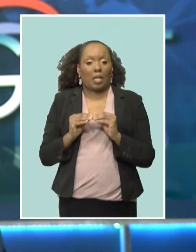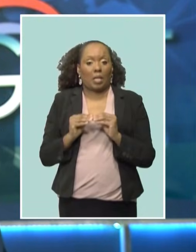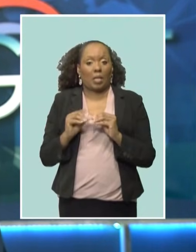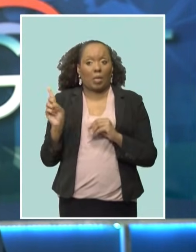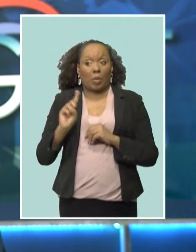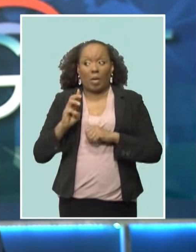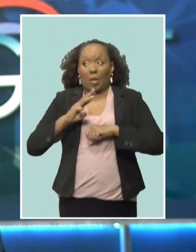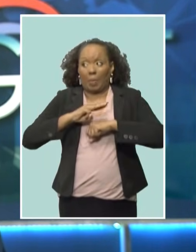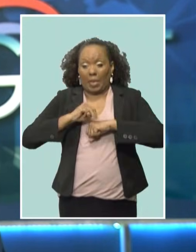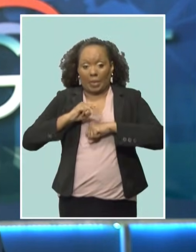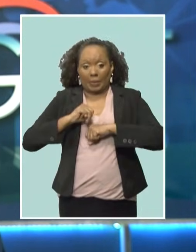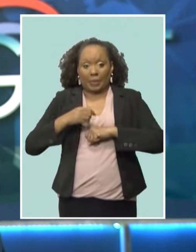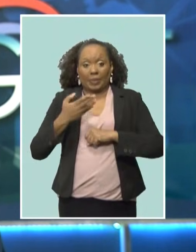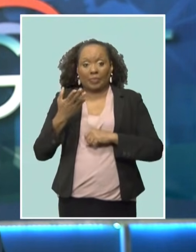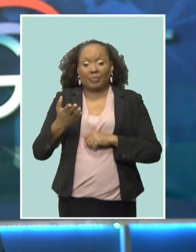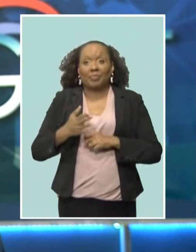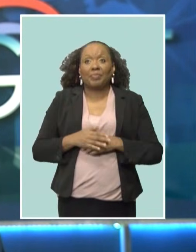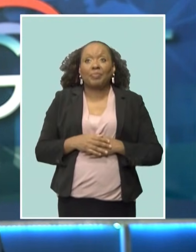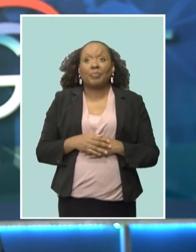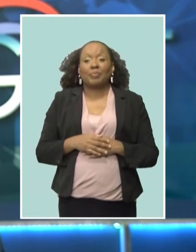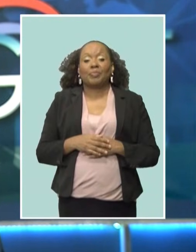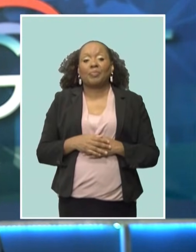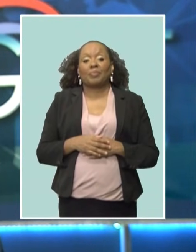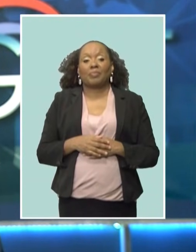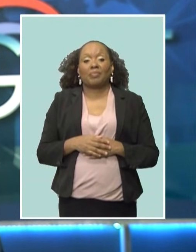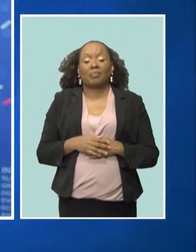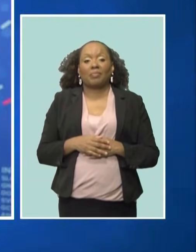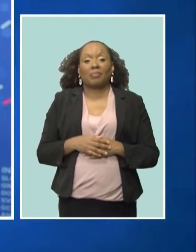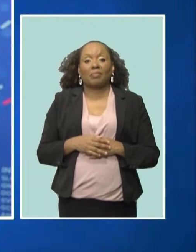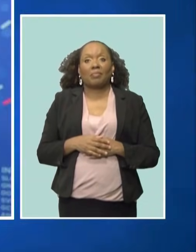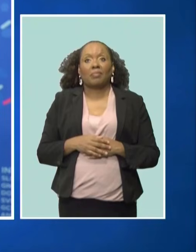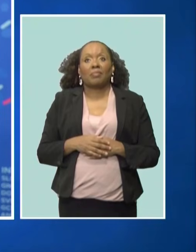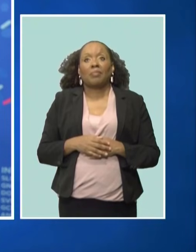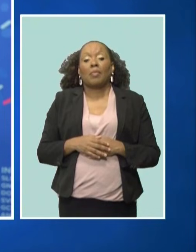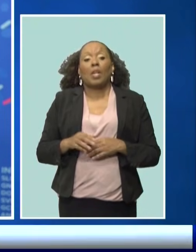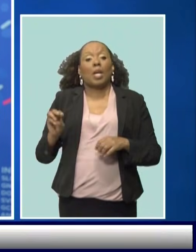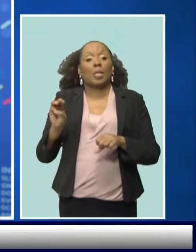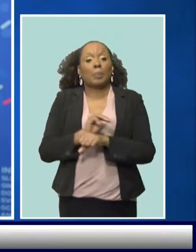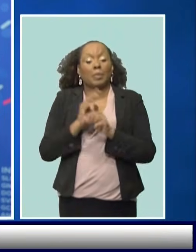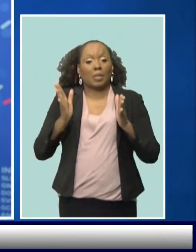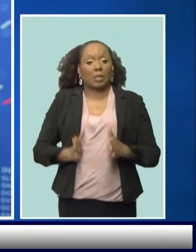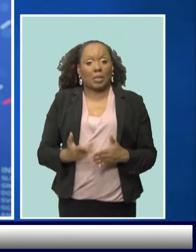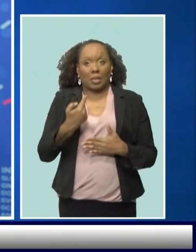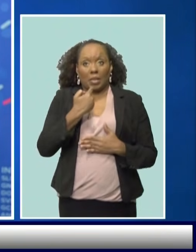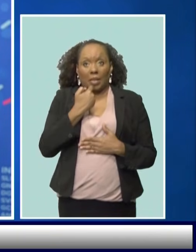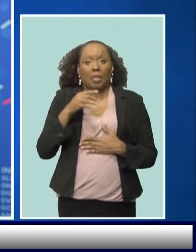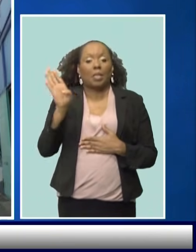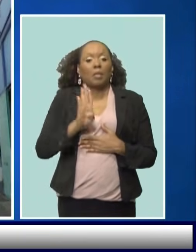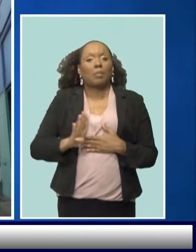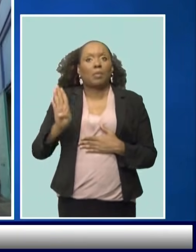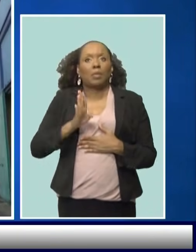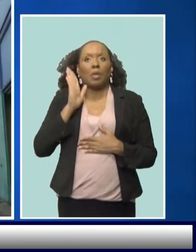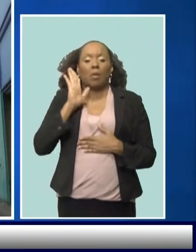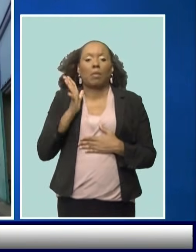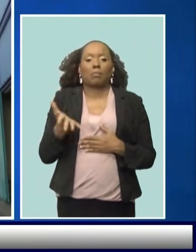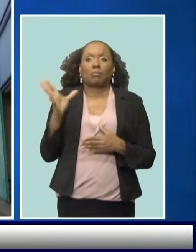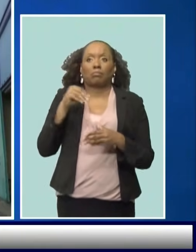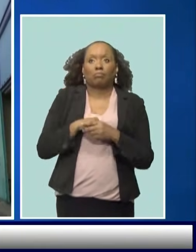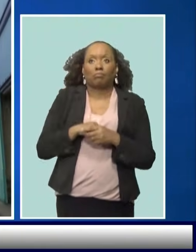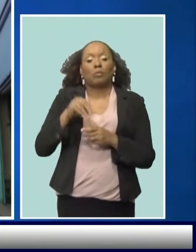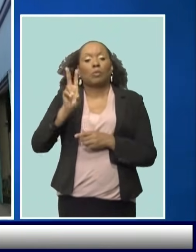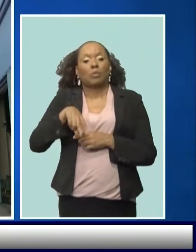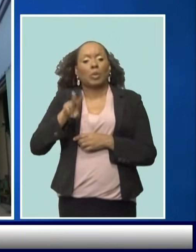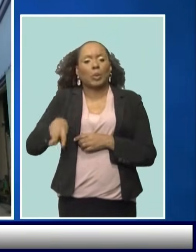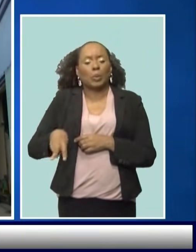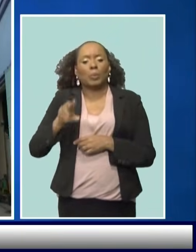Center. Anesta Henry has that story. Minister Gooding-Edgell says Barbados expects to record a 22%